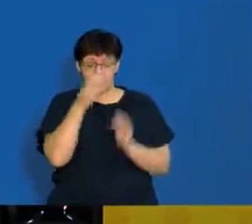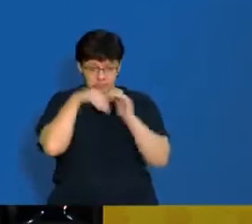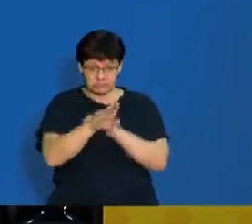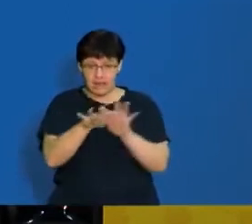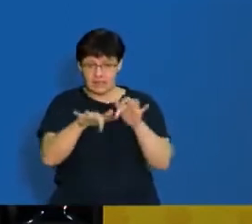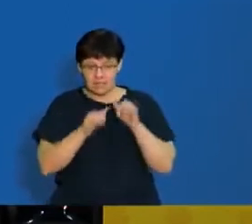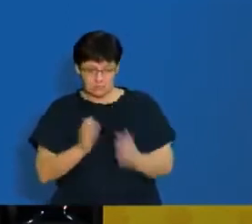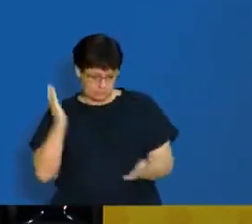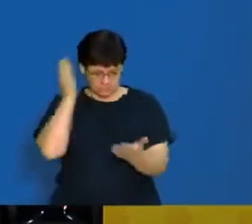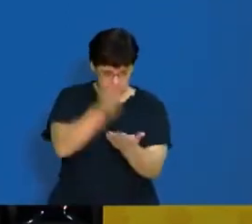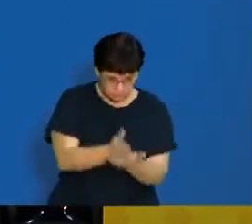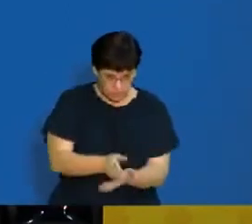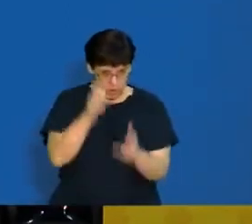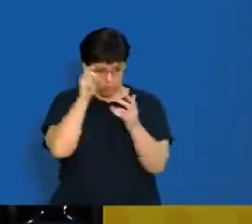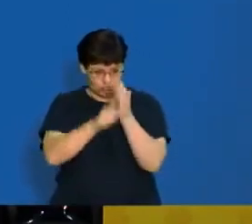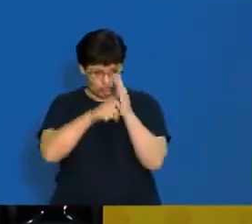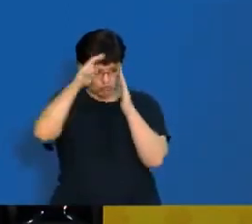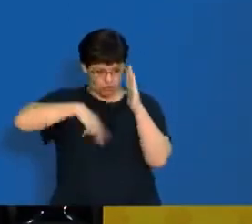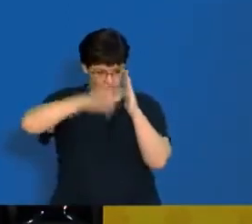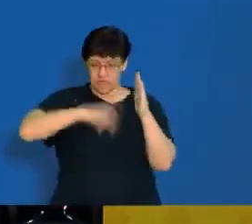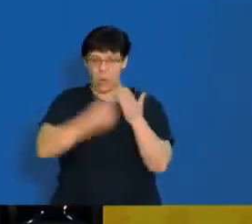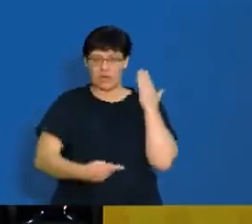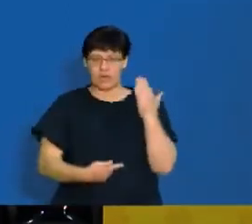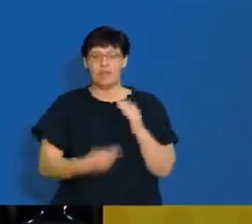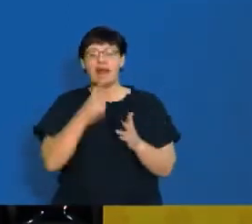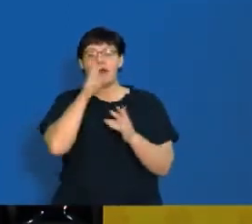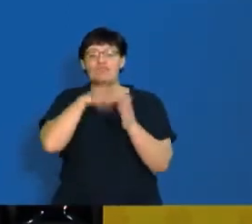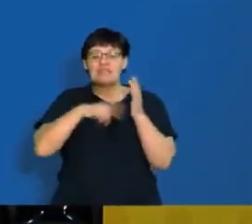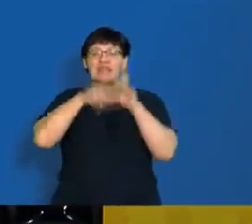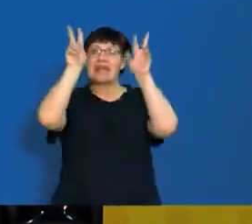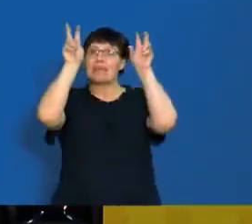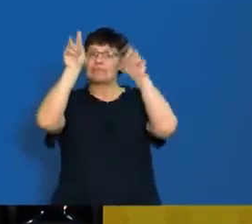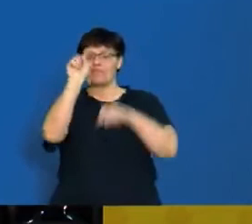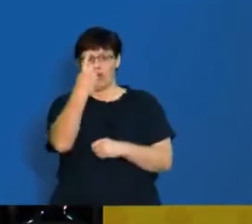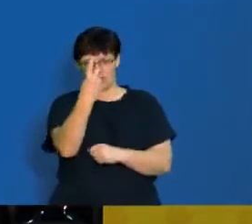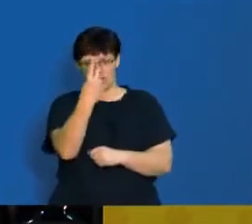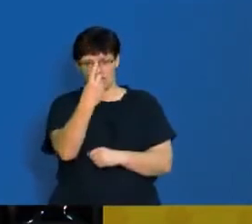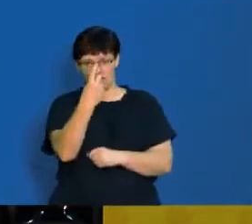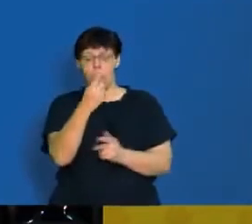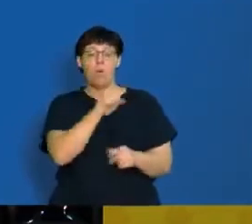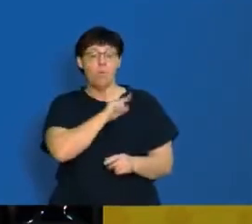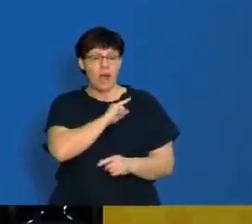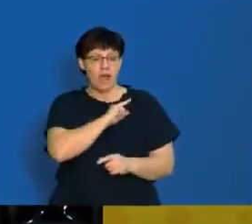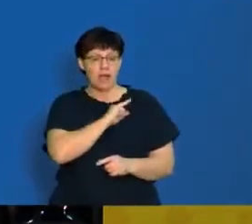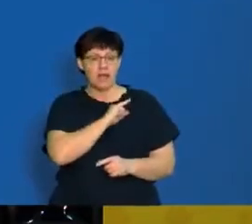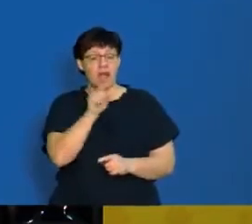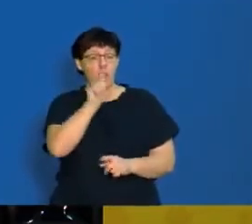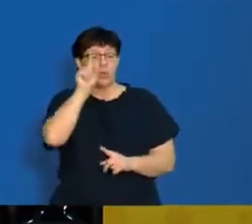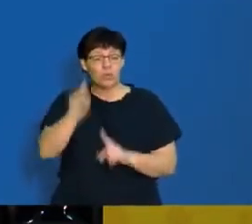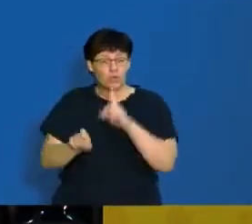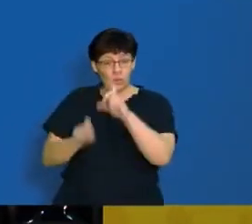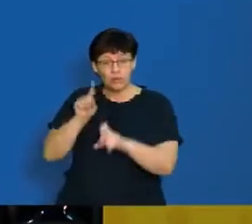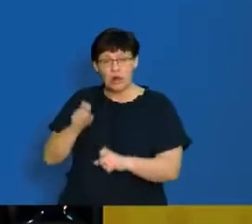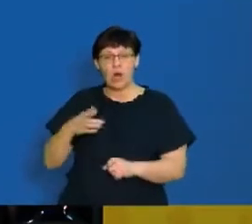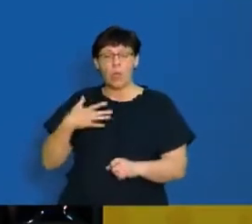don't just go straight to reading the source. You need to read the caption first, Because what you'll find, especially with those questions that ask you